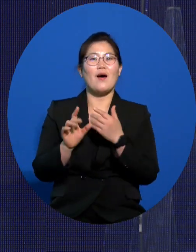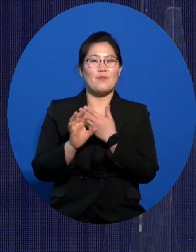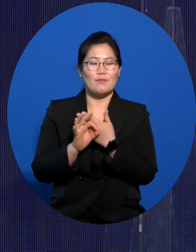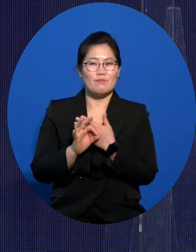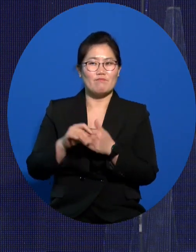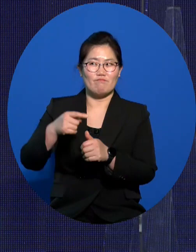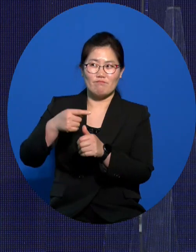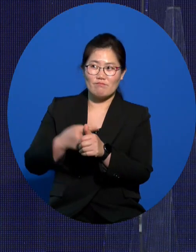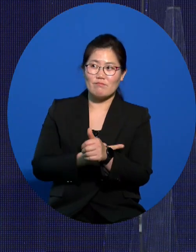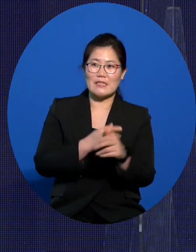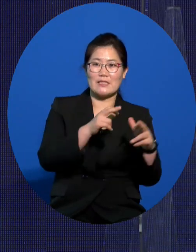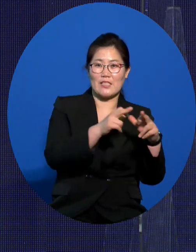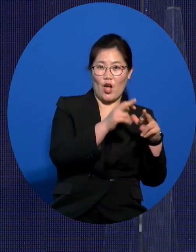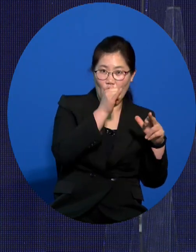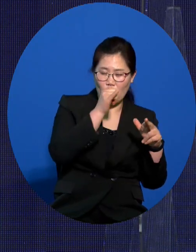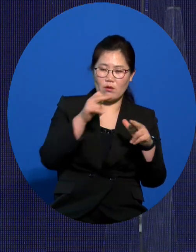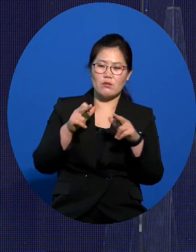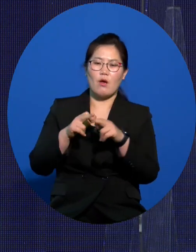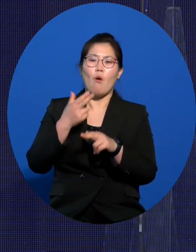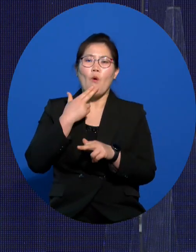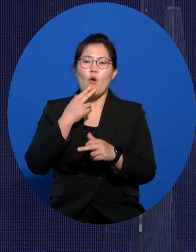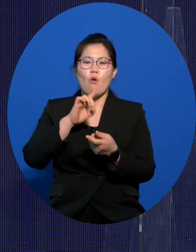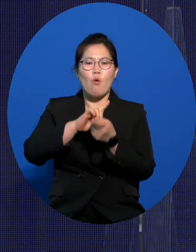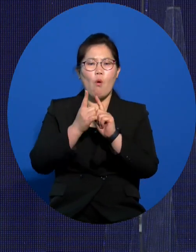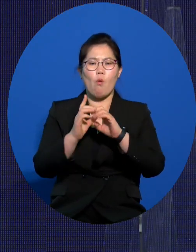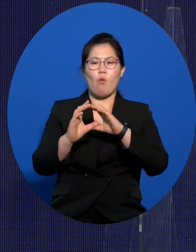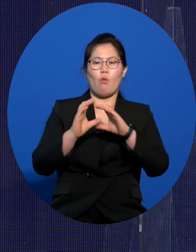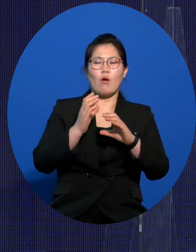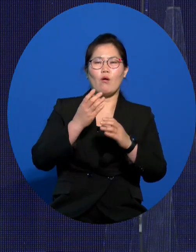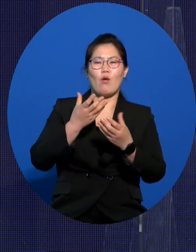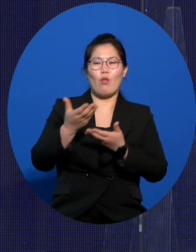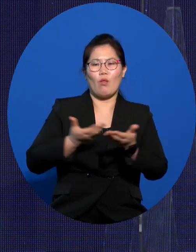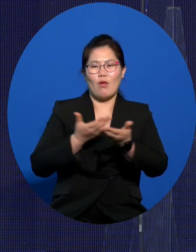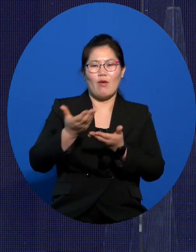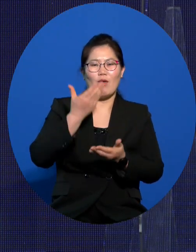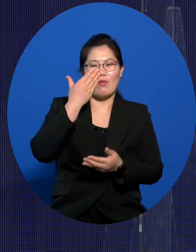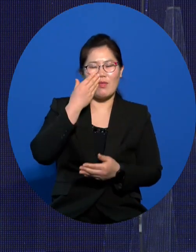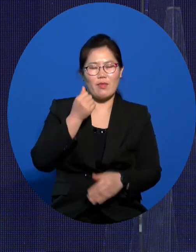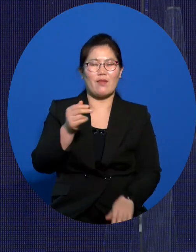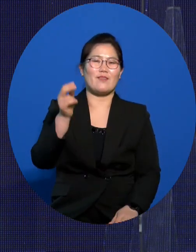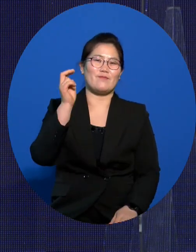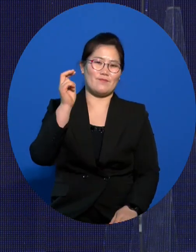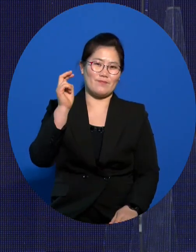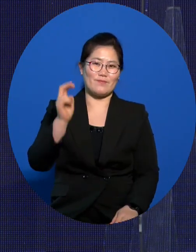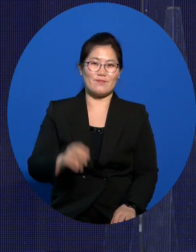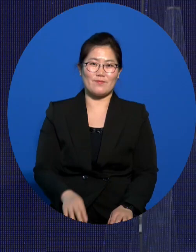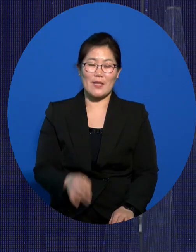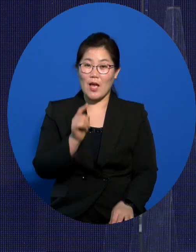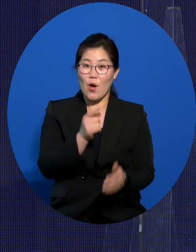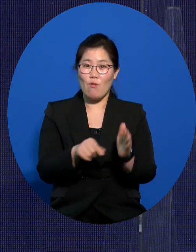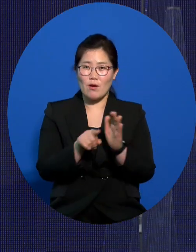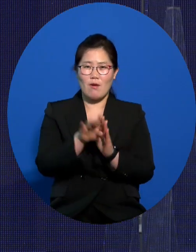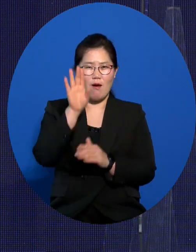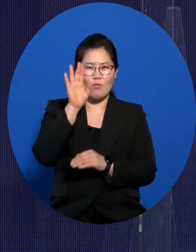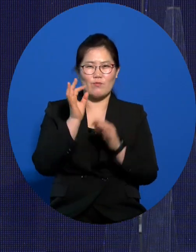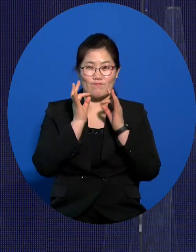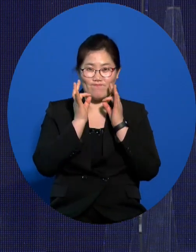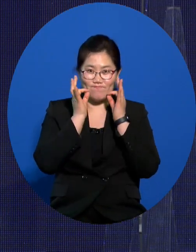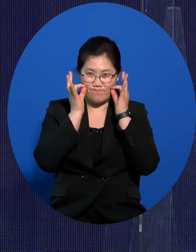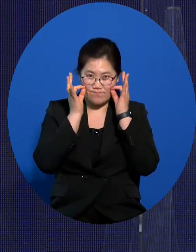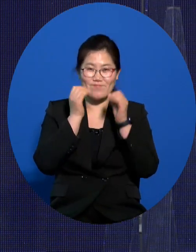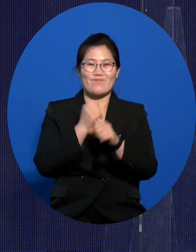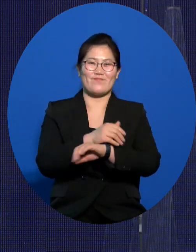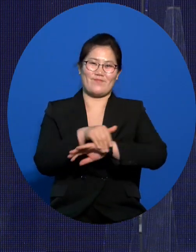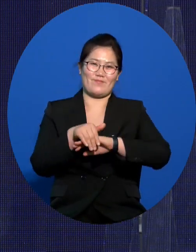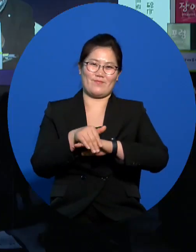that broad understanding, I'm very sure that we will have smooth communication between the two and among us.